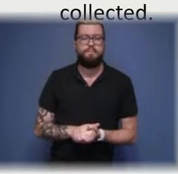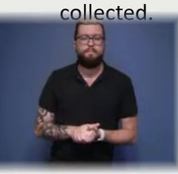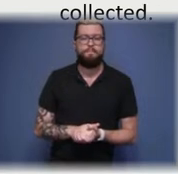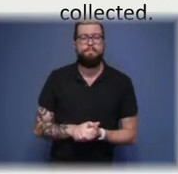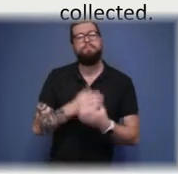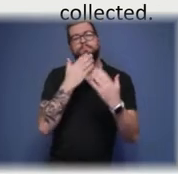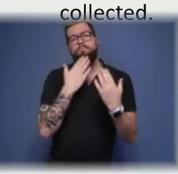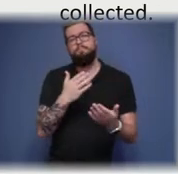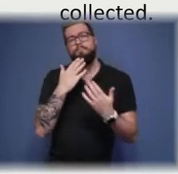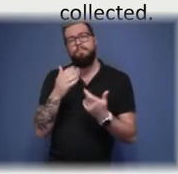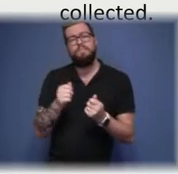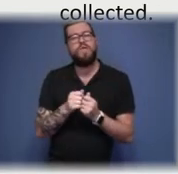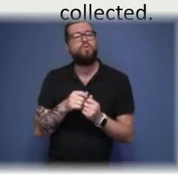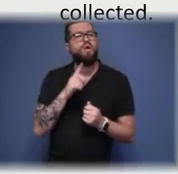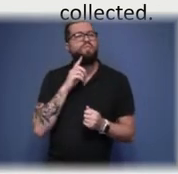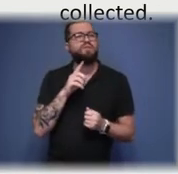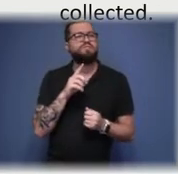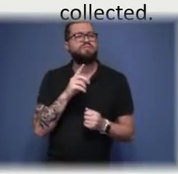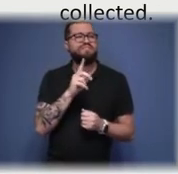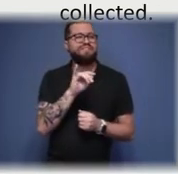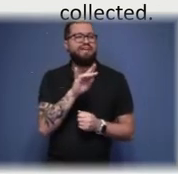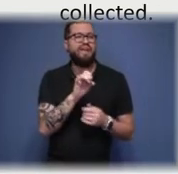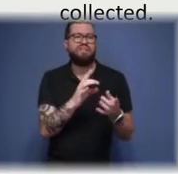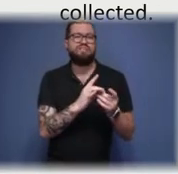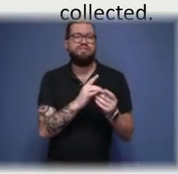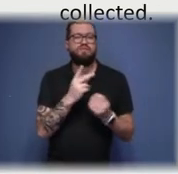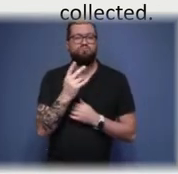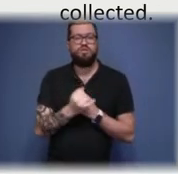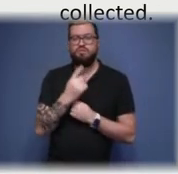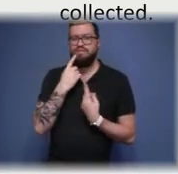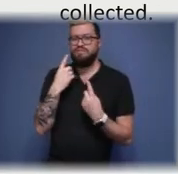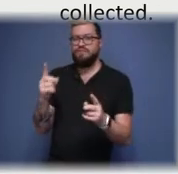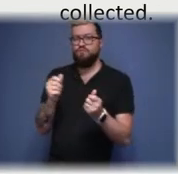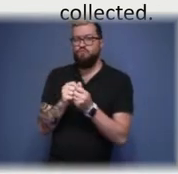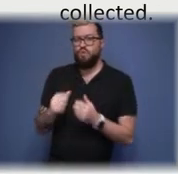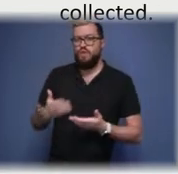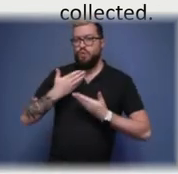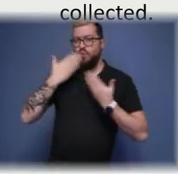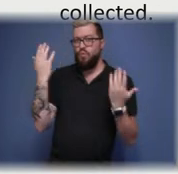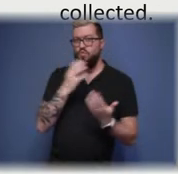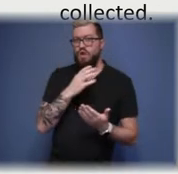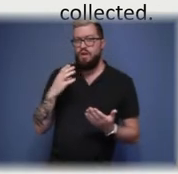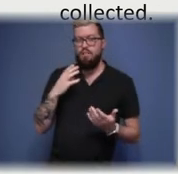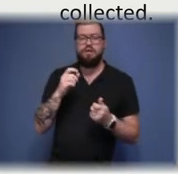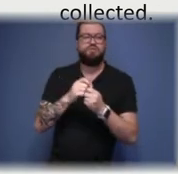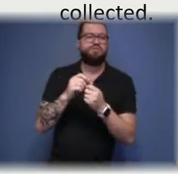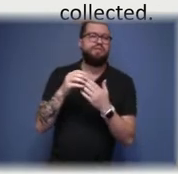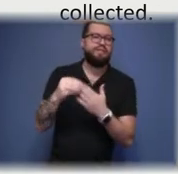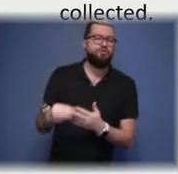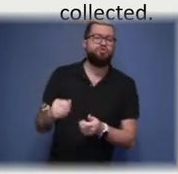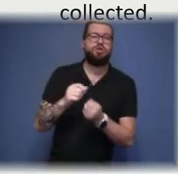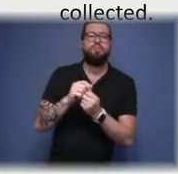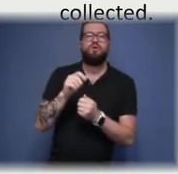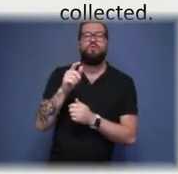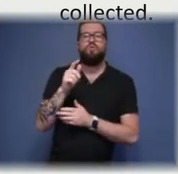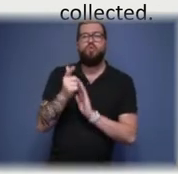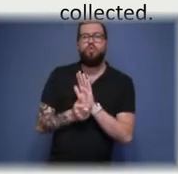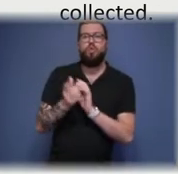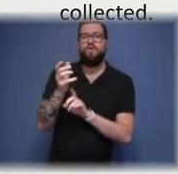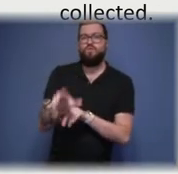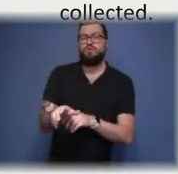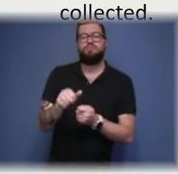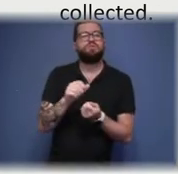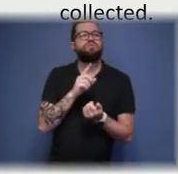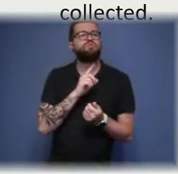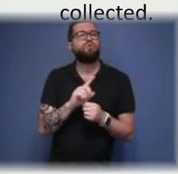Thank you. And as Diane said, this project would not be as successful in Bucks County without the support of county leadership, law enforcement, and our Take Back Committee, which